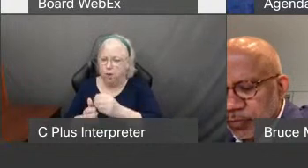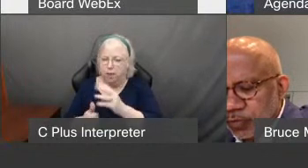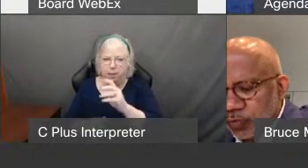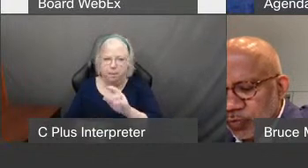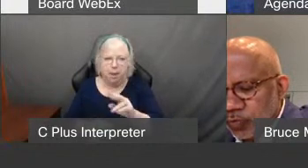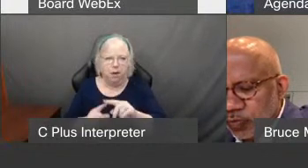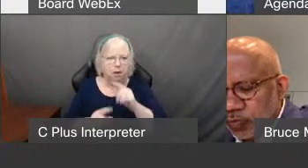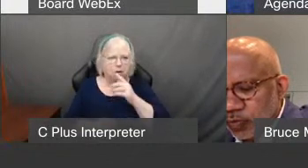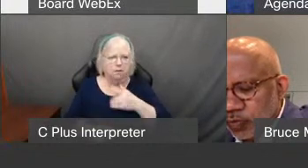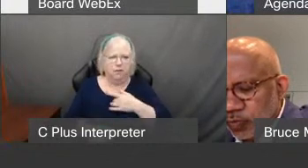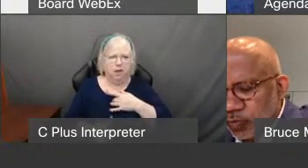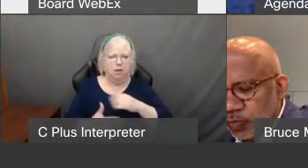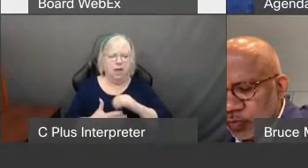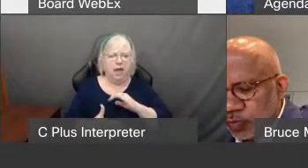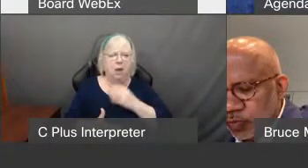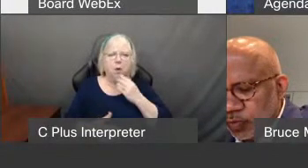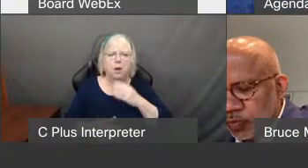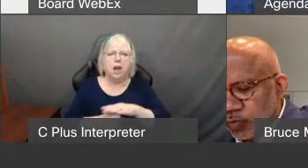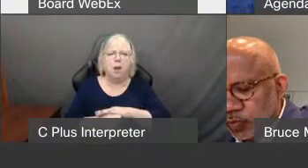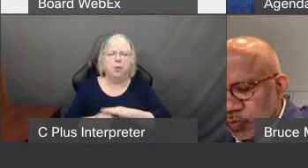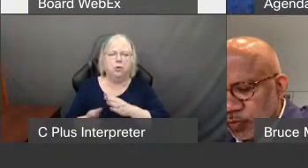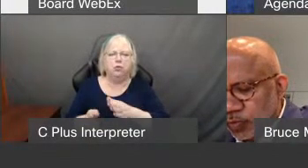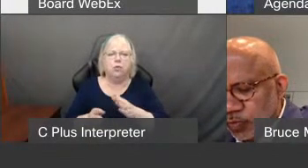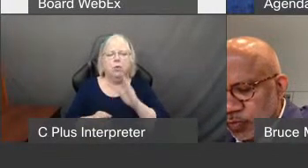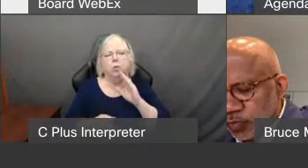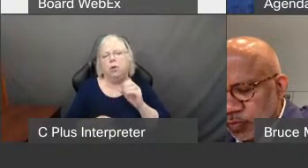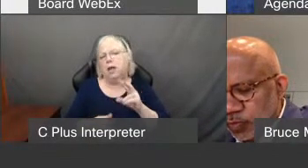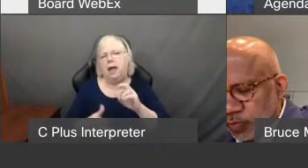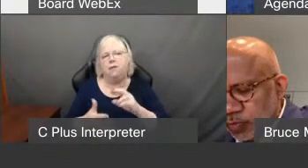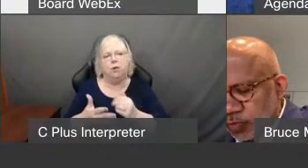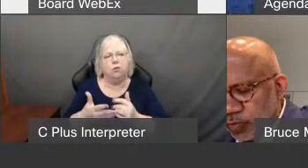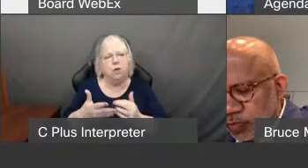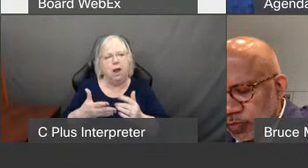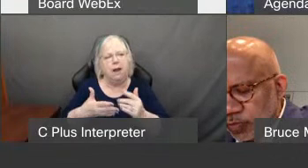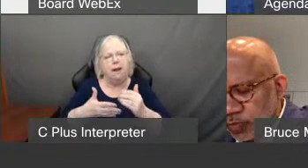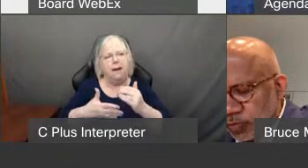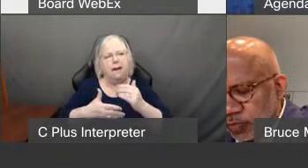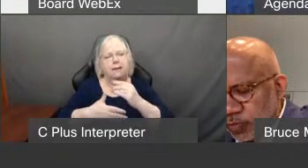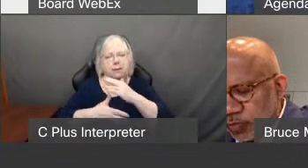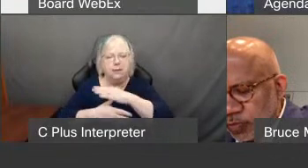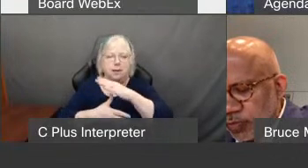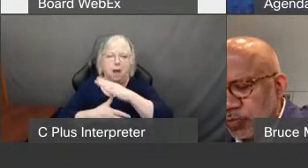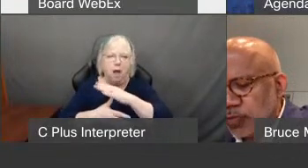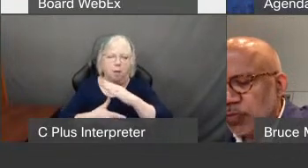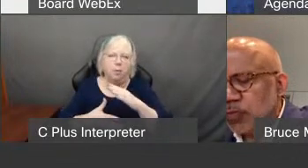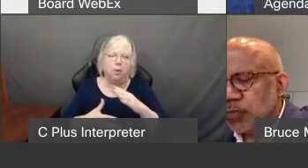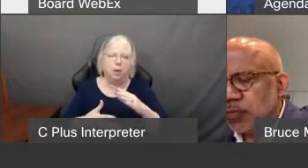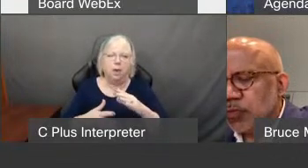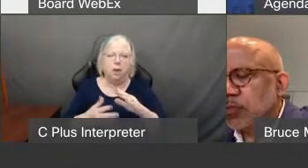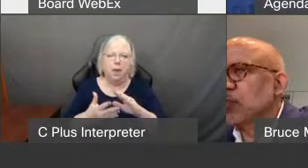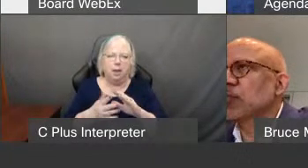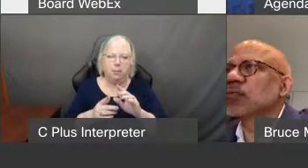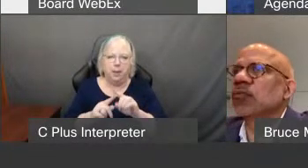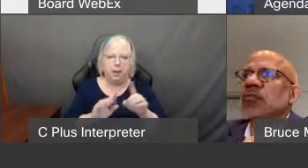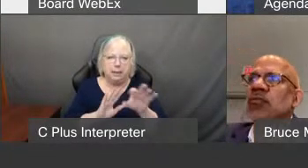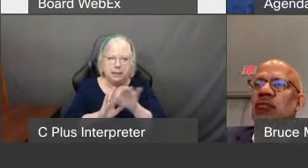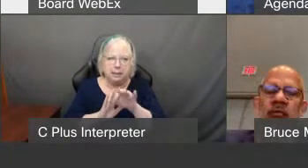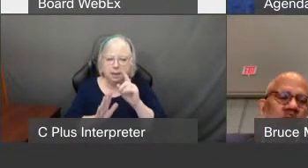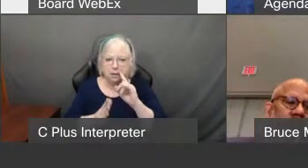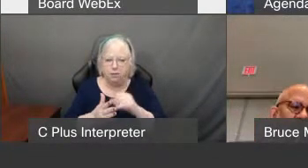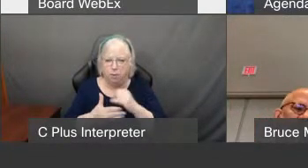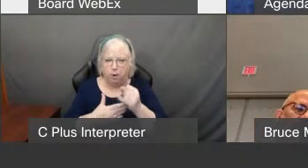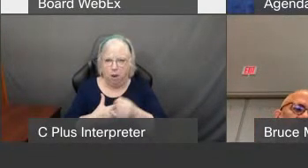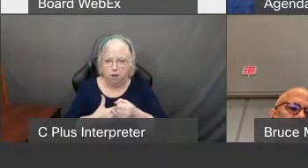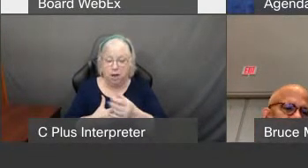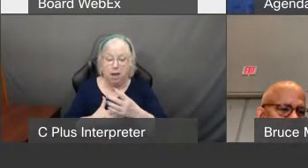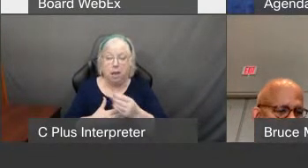neighborhood streets will ever rise to the top as far as being selected for projects.